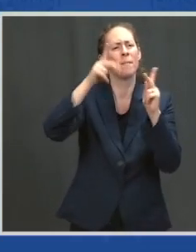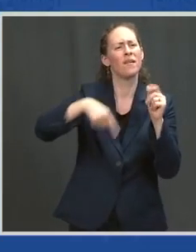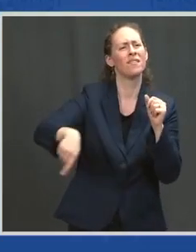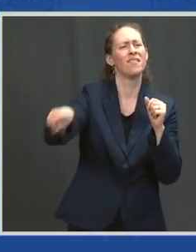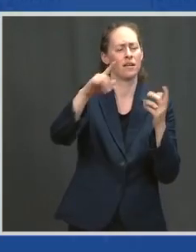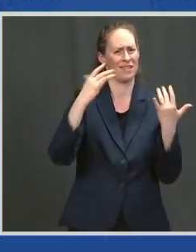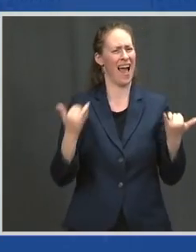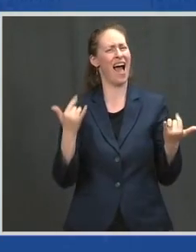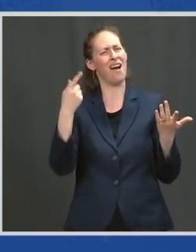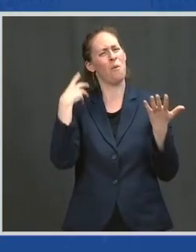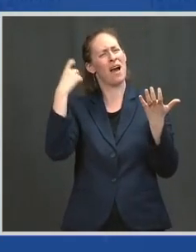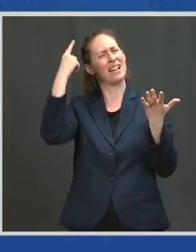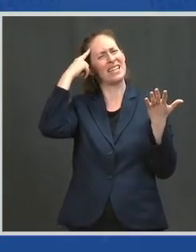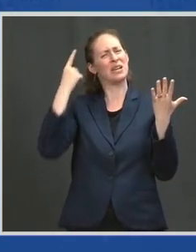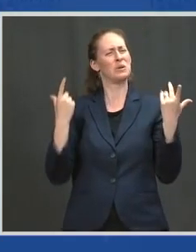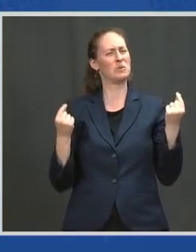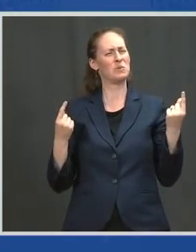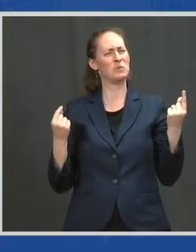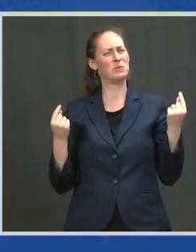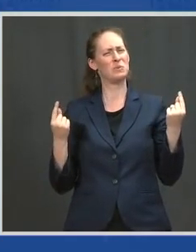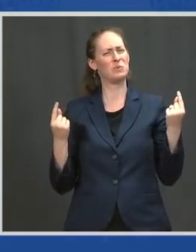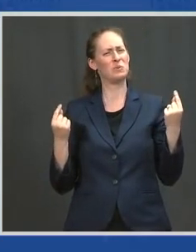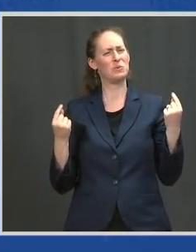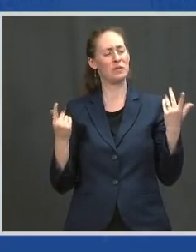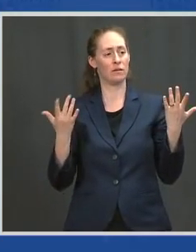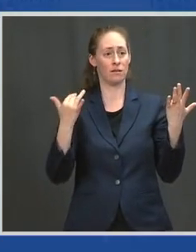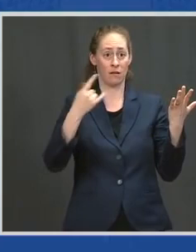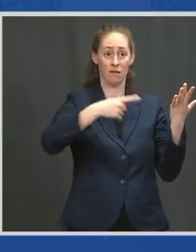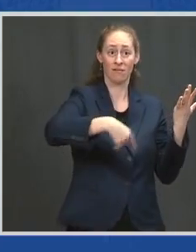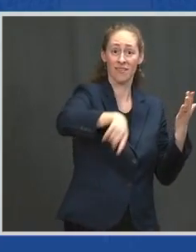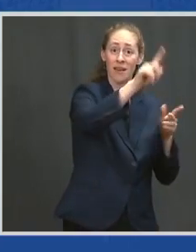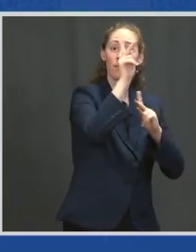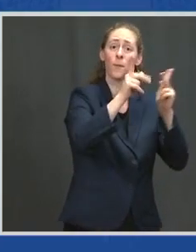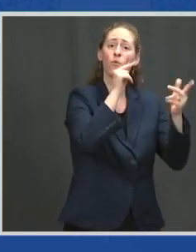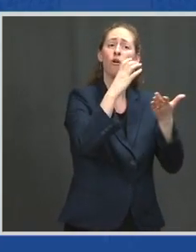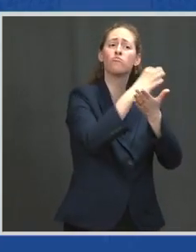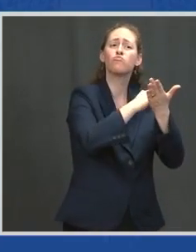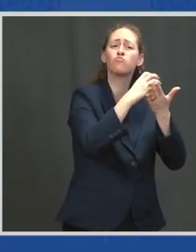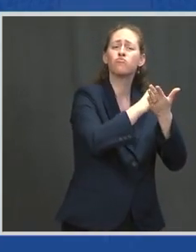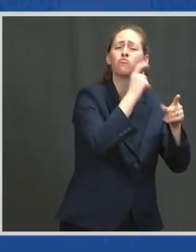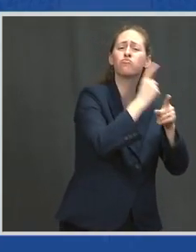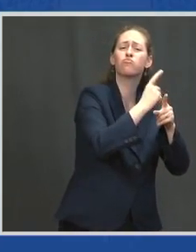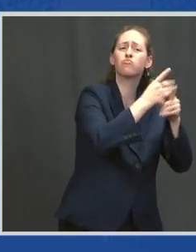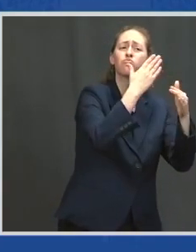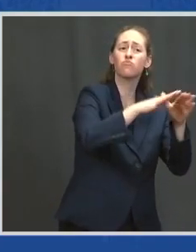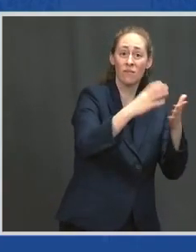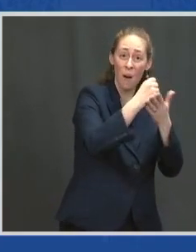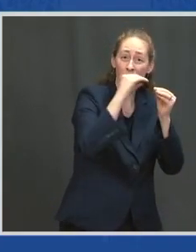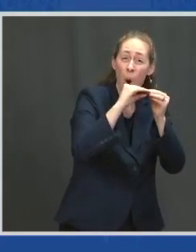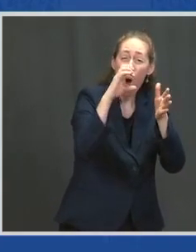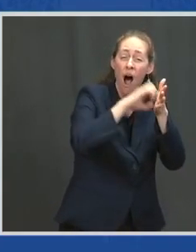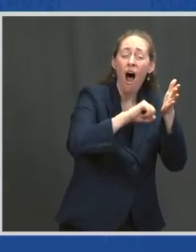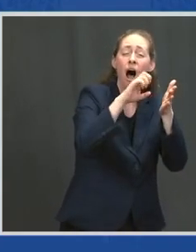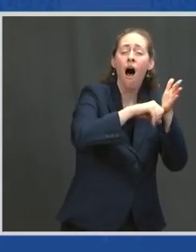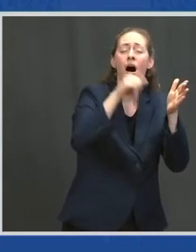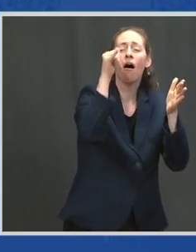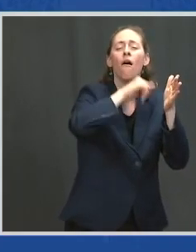needs is another tax break. We need to make a choice of eliminate the loophole. Only the gains above